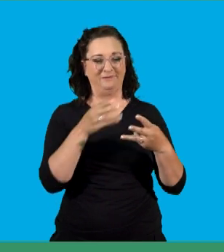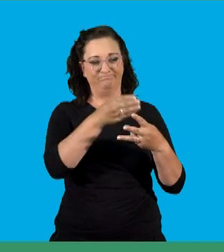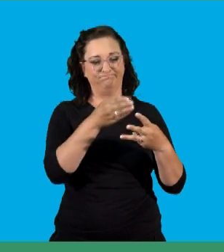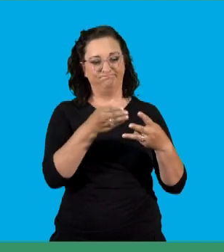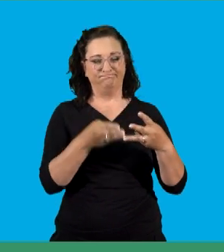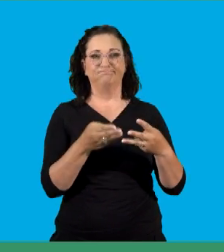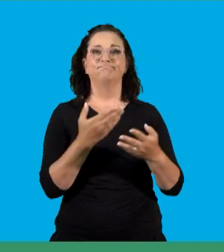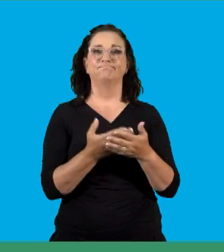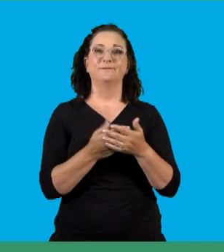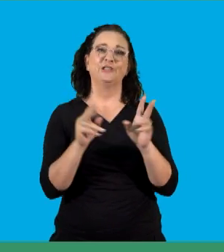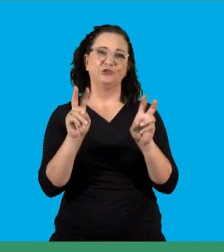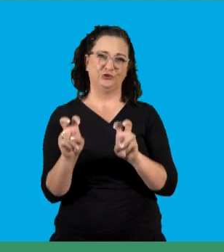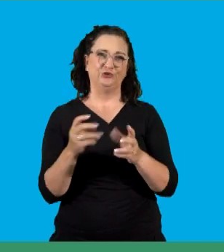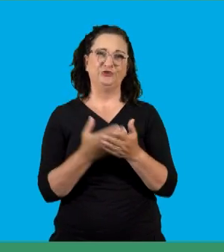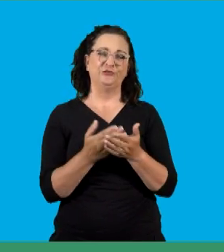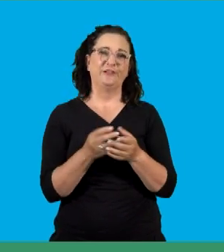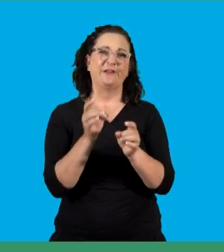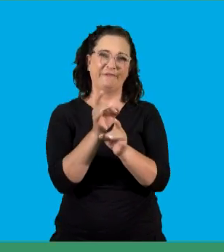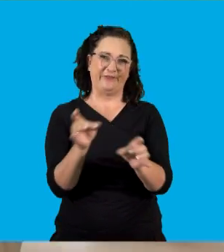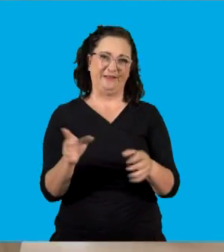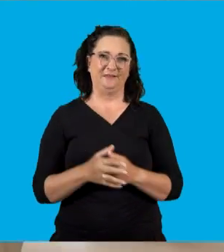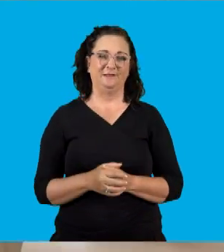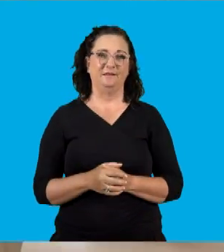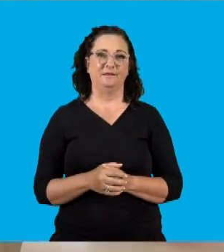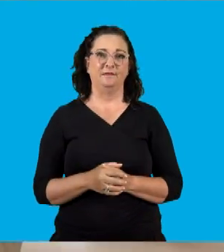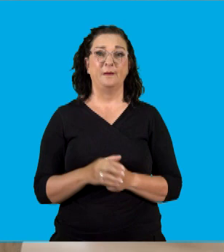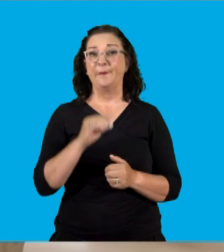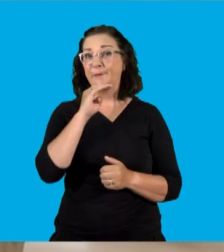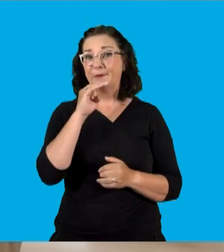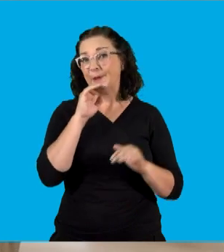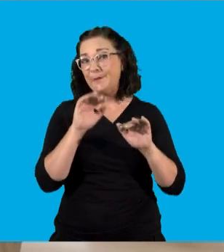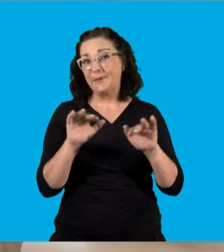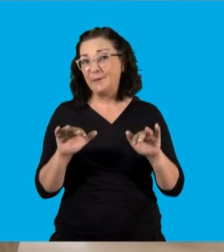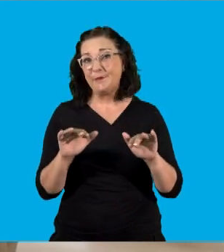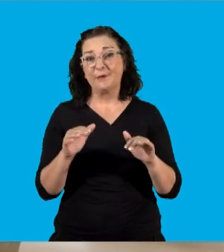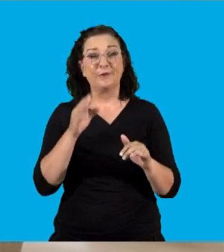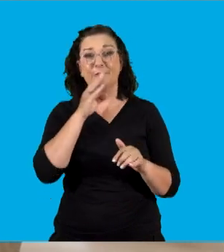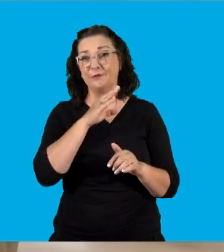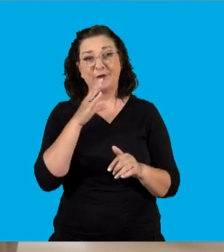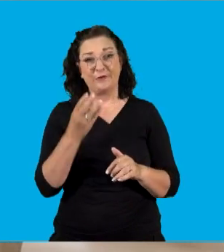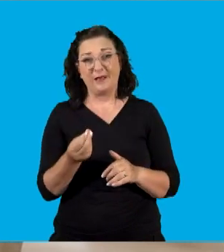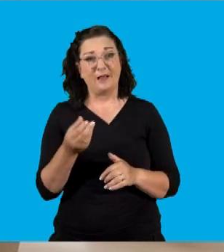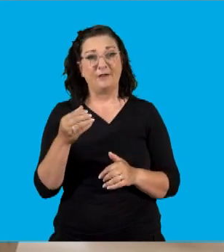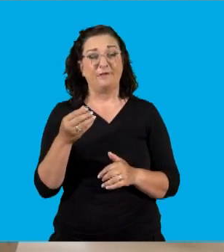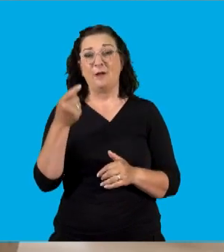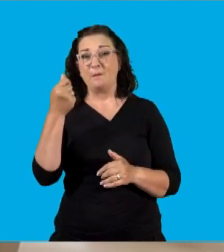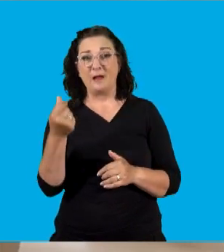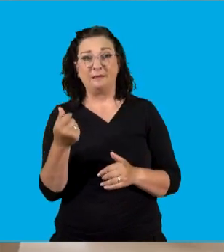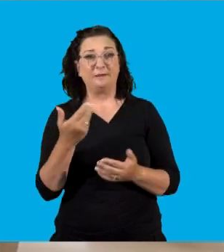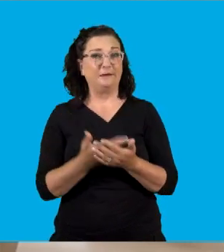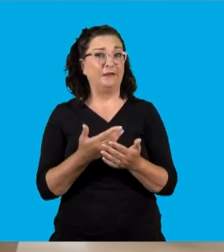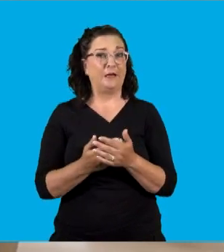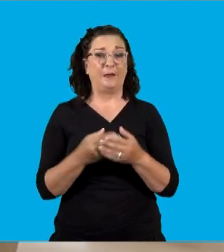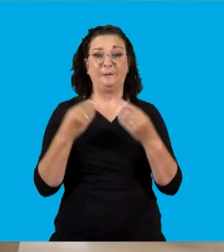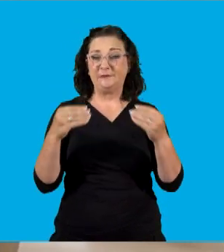So socio-economic issues, they come from people whereby people do not have the necessary means or the money to support